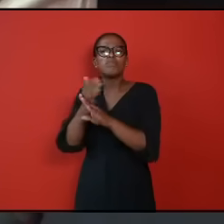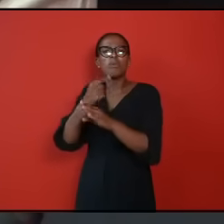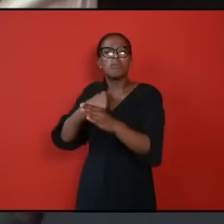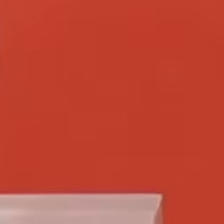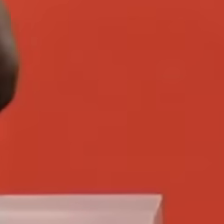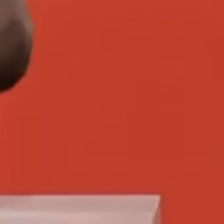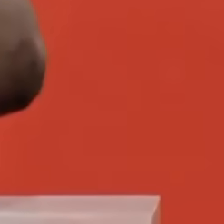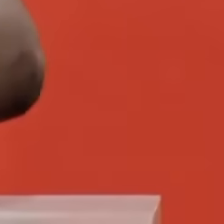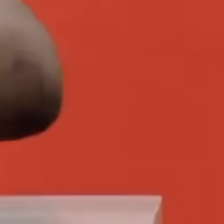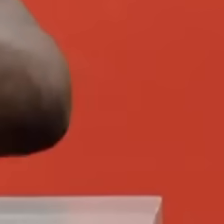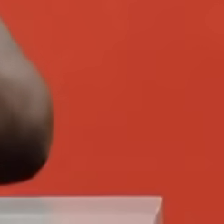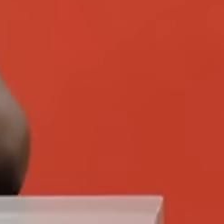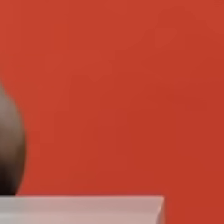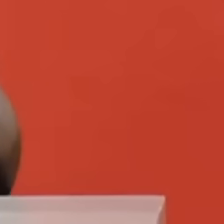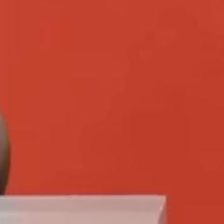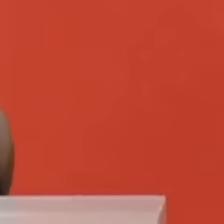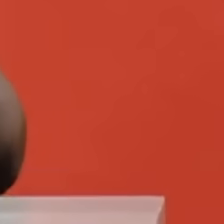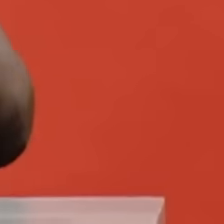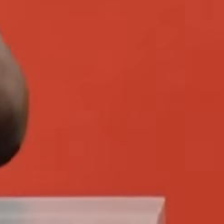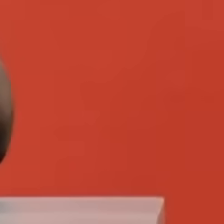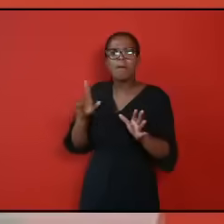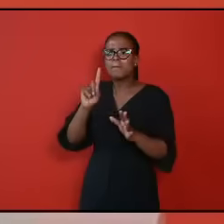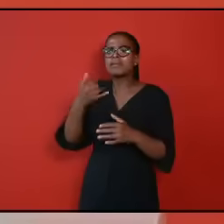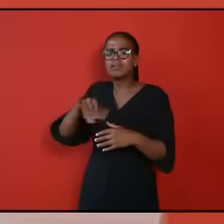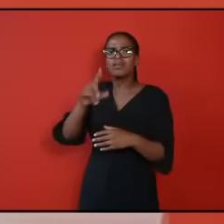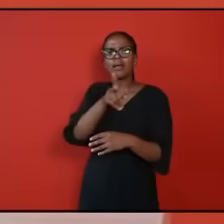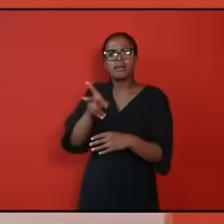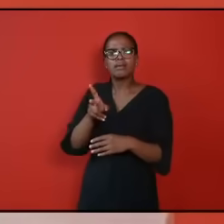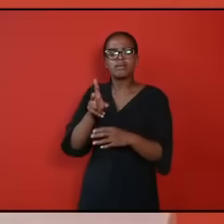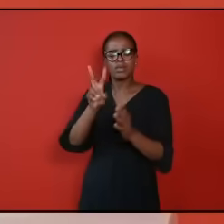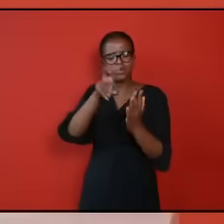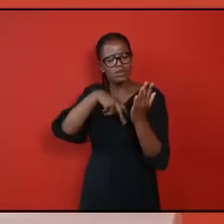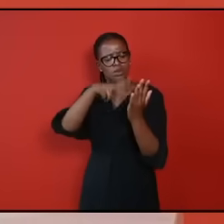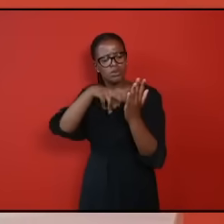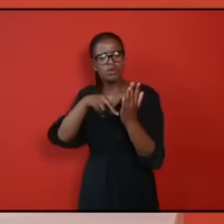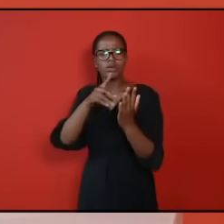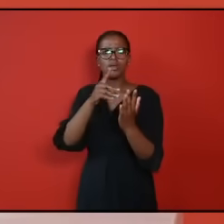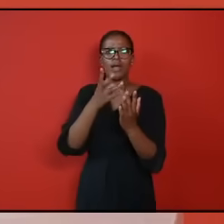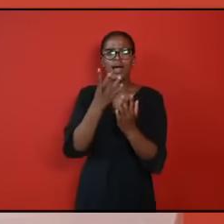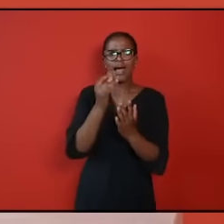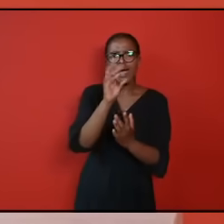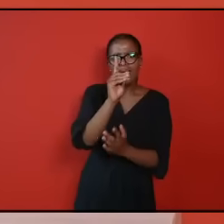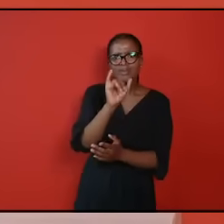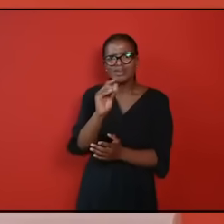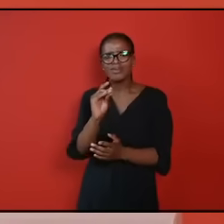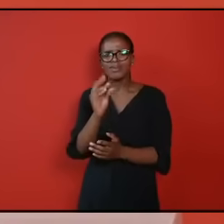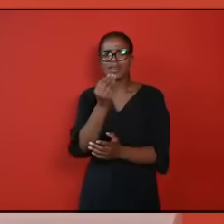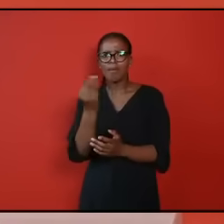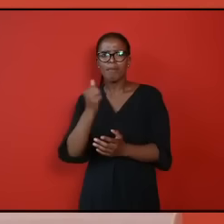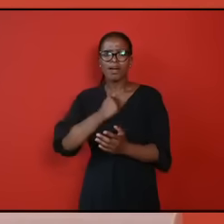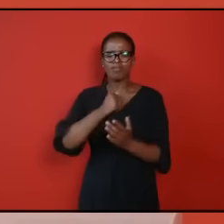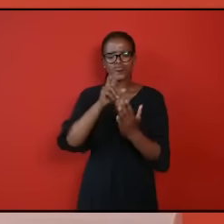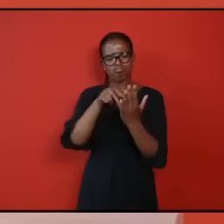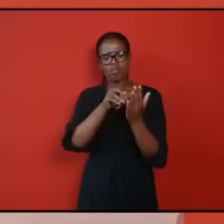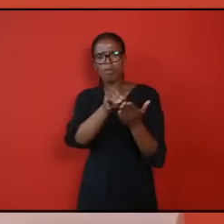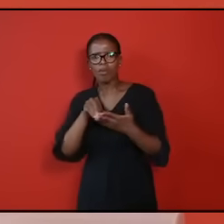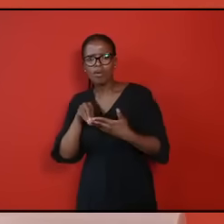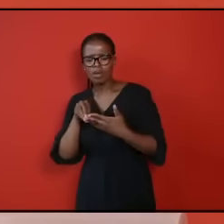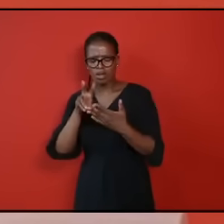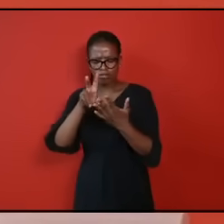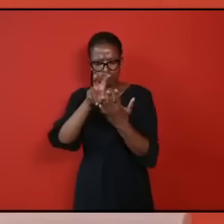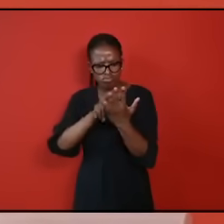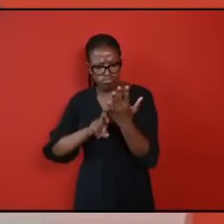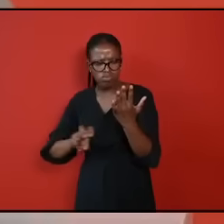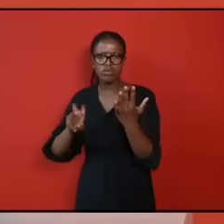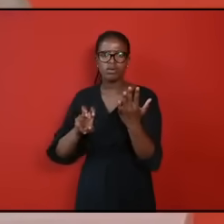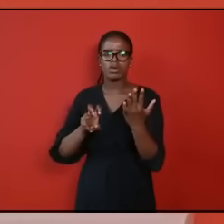bring electronic things and put them there and then just check my ID number? Yes, bring here. They check.